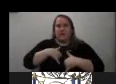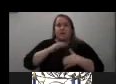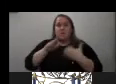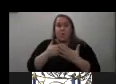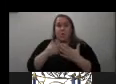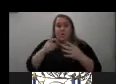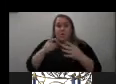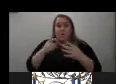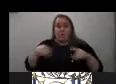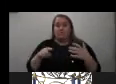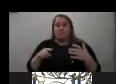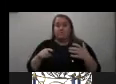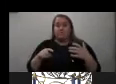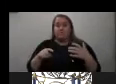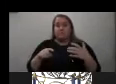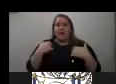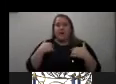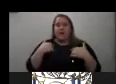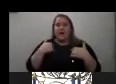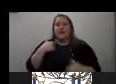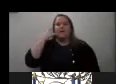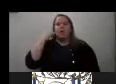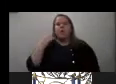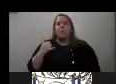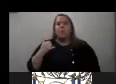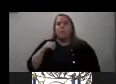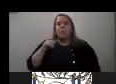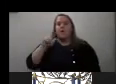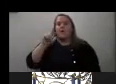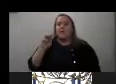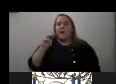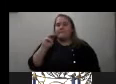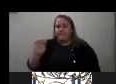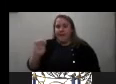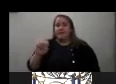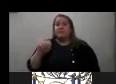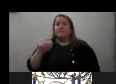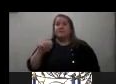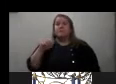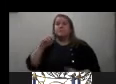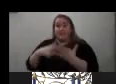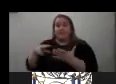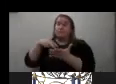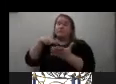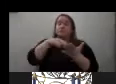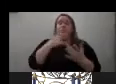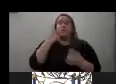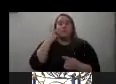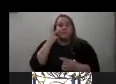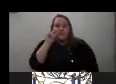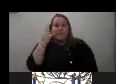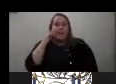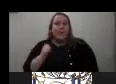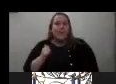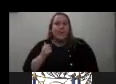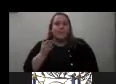all backed with a gold lame, so that when the dancers dance, you can see little peaks of the gold peeking through